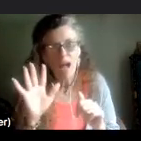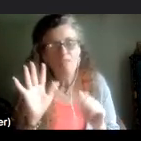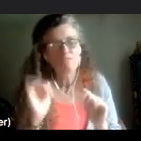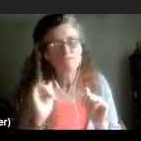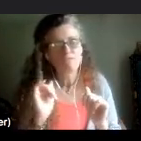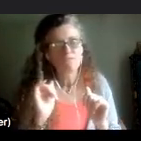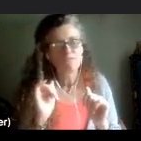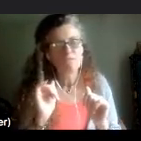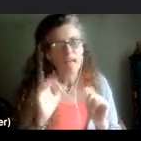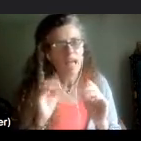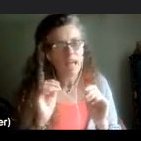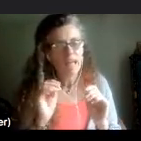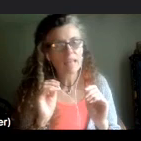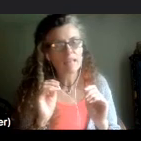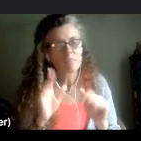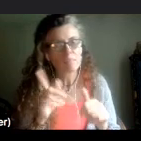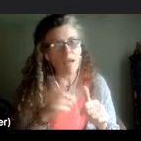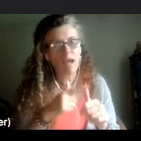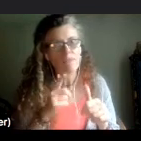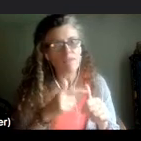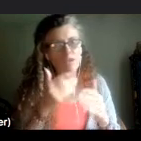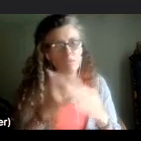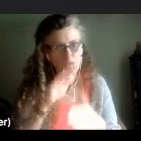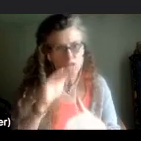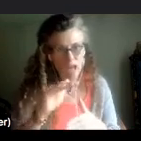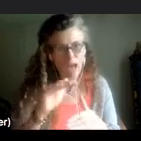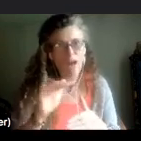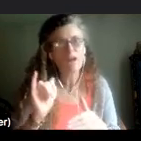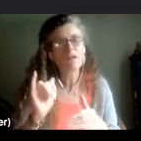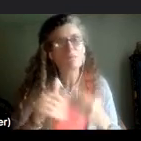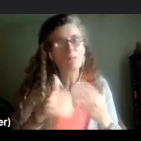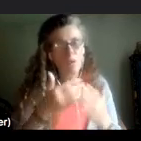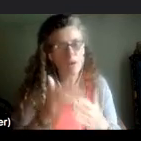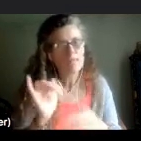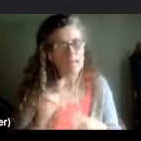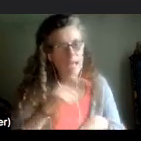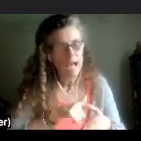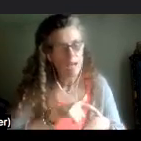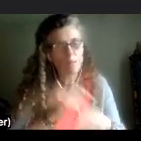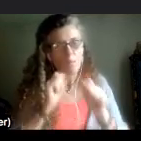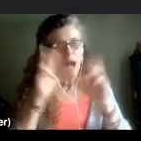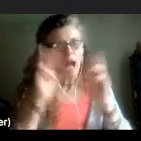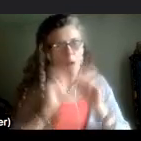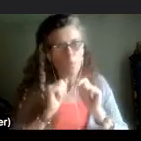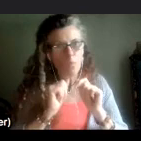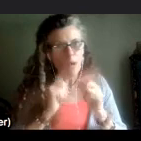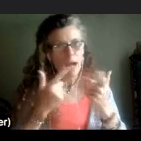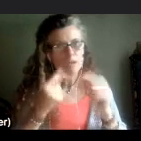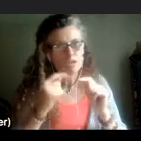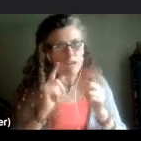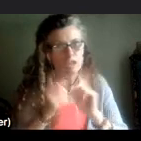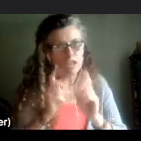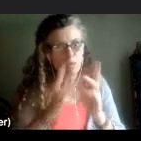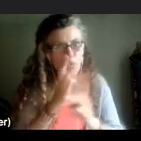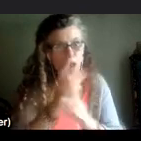then my first birth child coming into the world at that stage. So it's like, wow, here I am to try to change the world, and